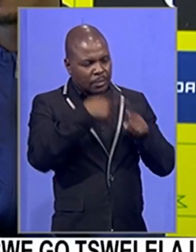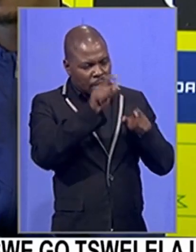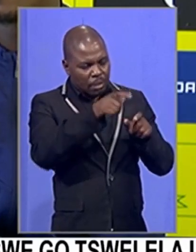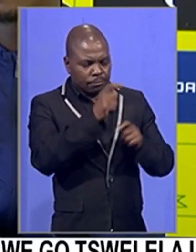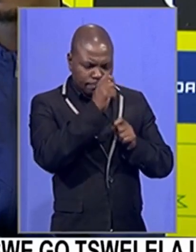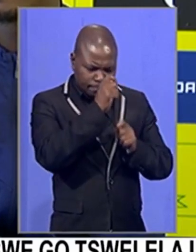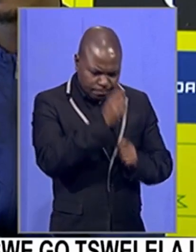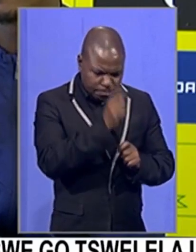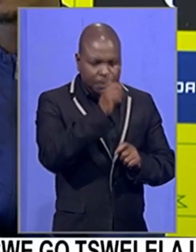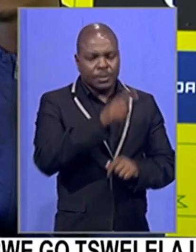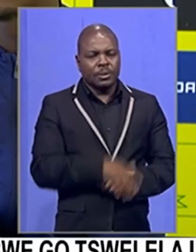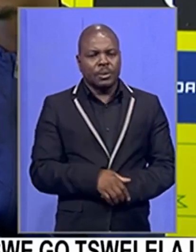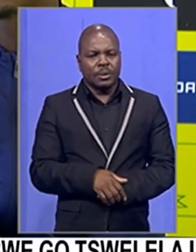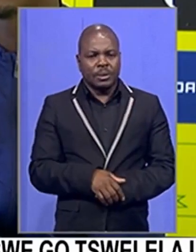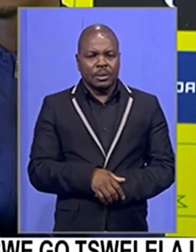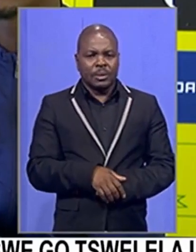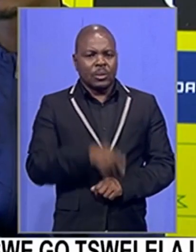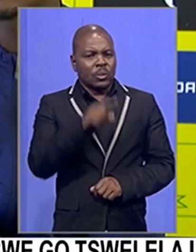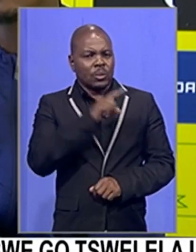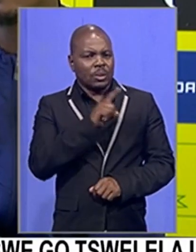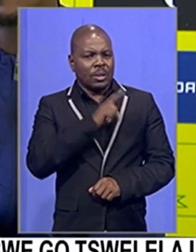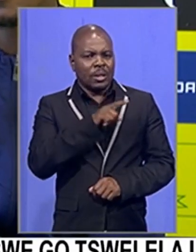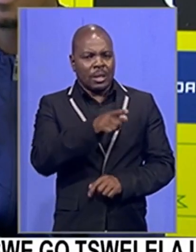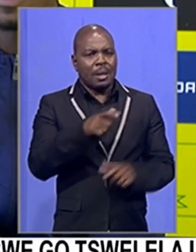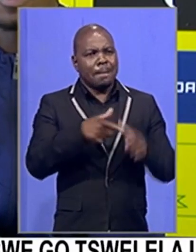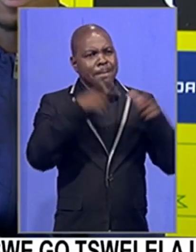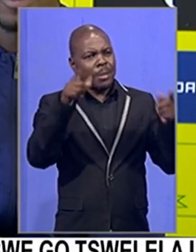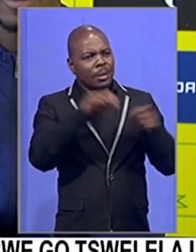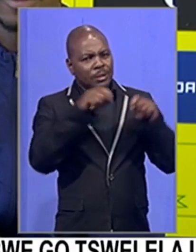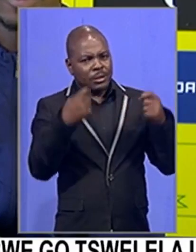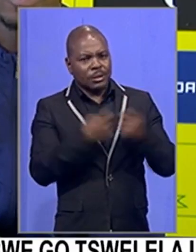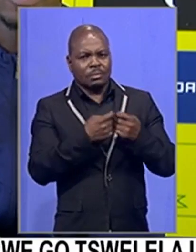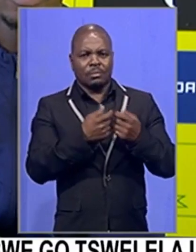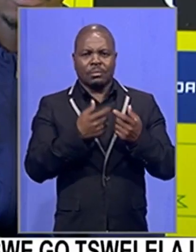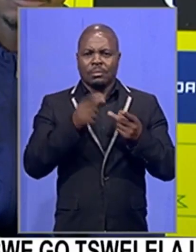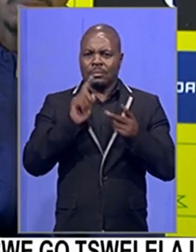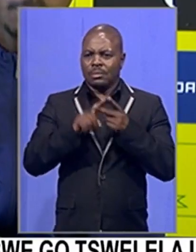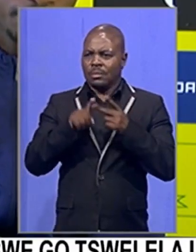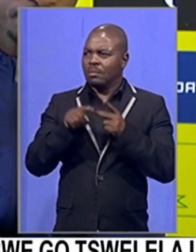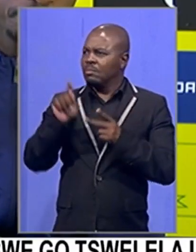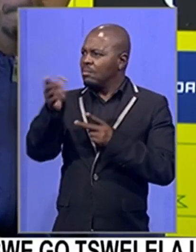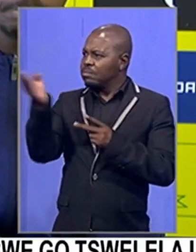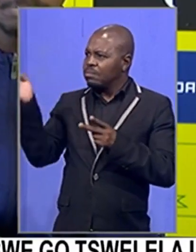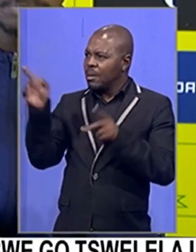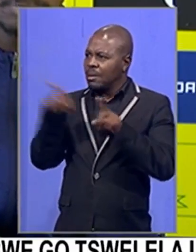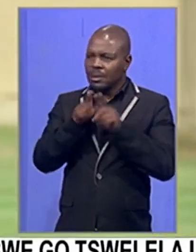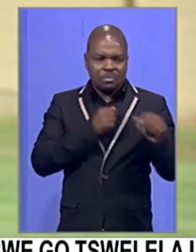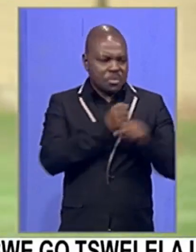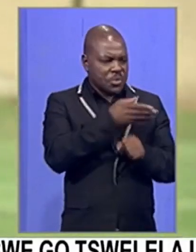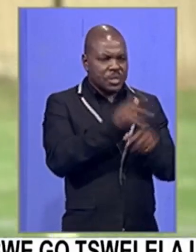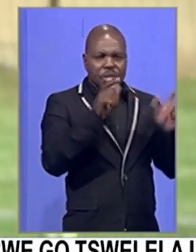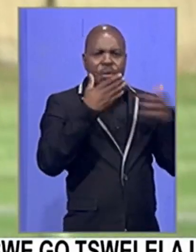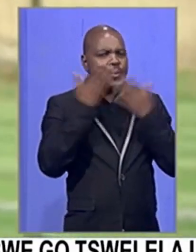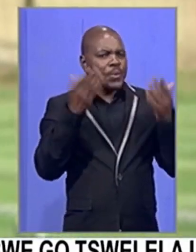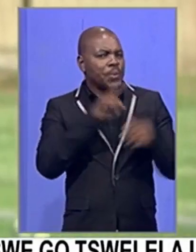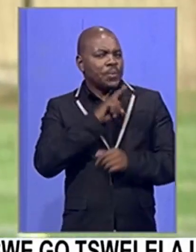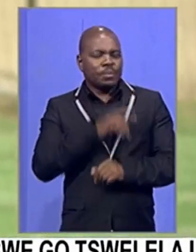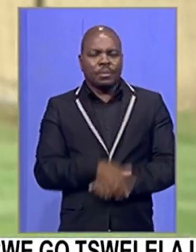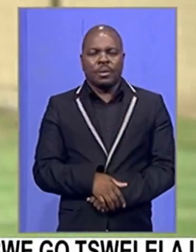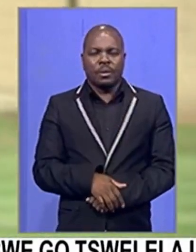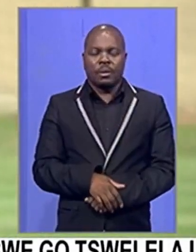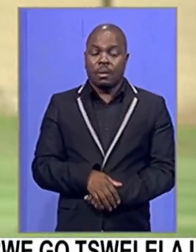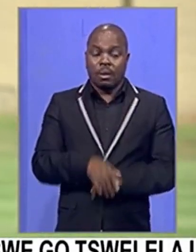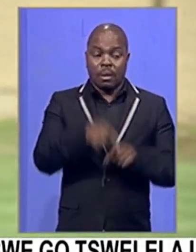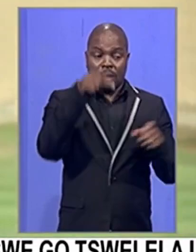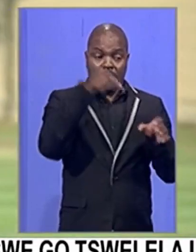players. How easy it is to be a big team and not to be in the position that Mamelodi Sundowns is in. Sundowns e